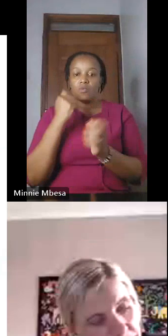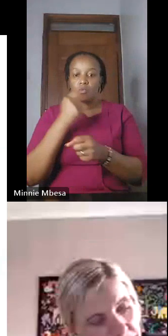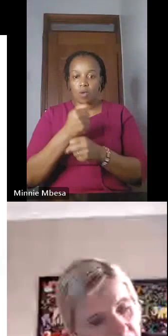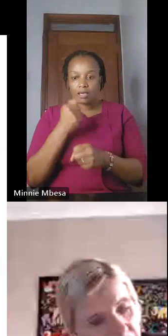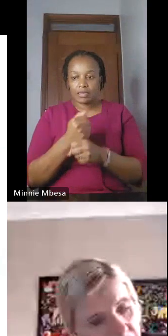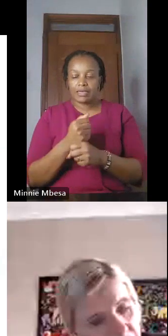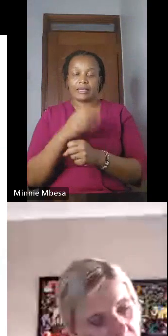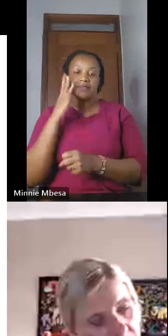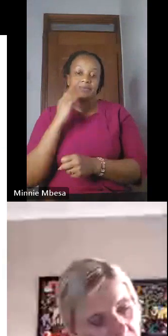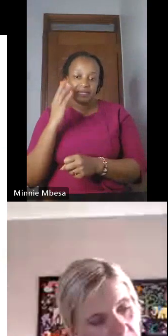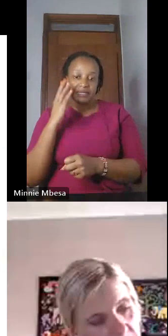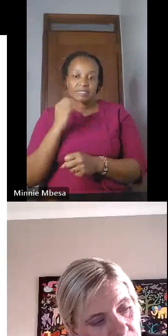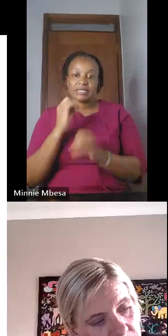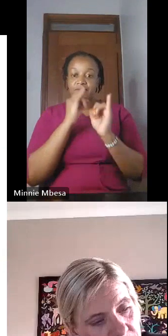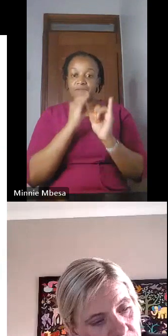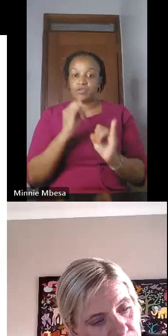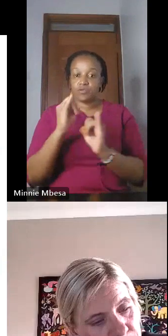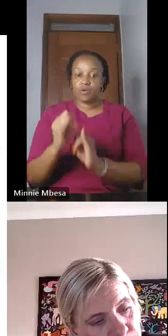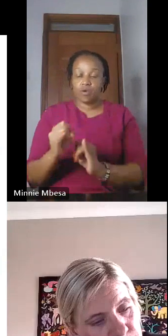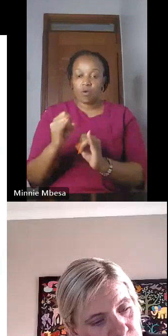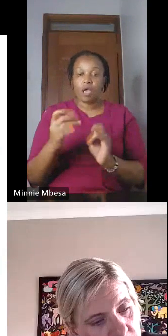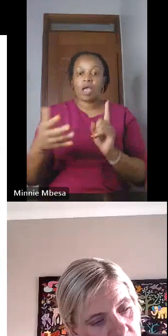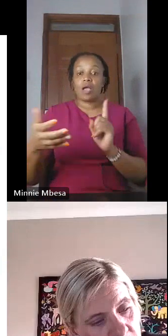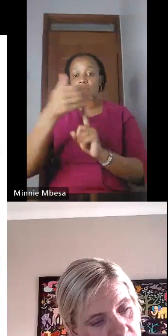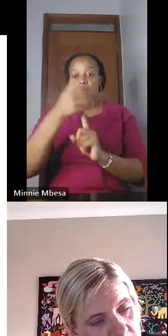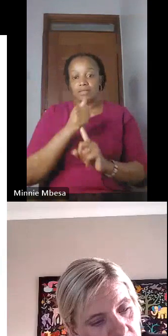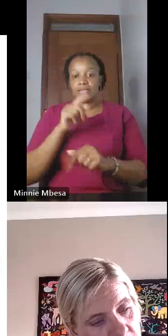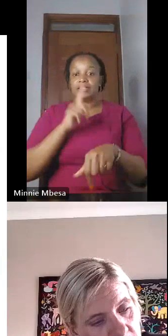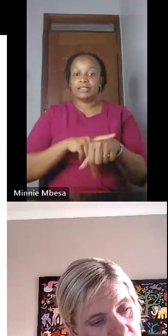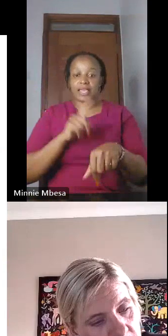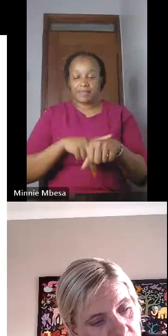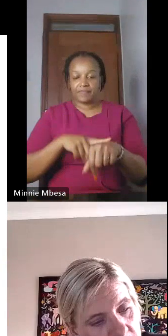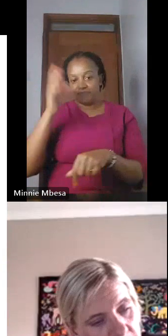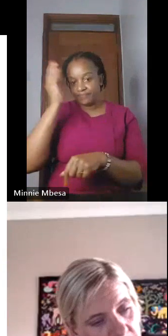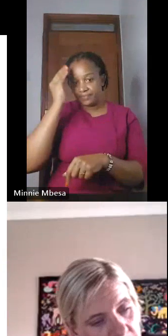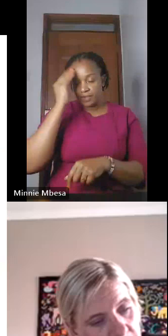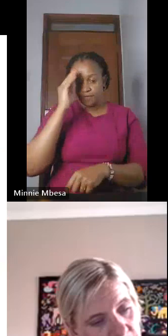acquires while studying for their bachelor's program count? Thank